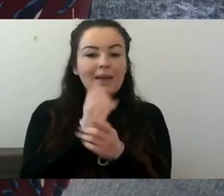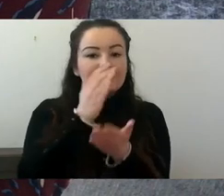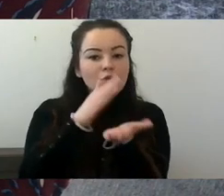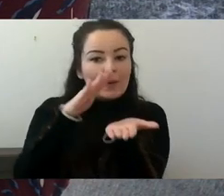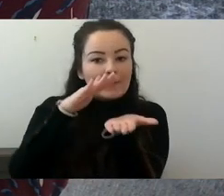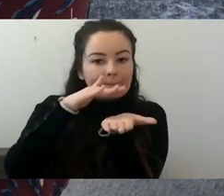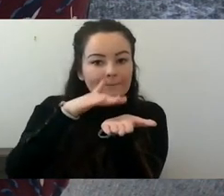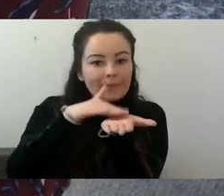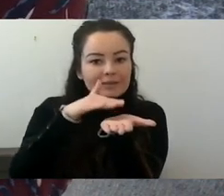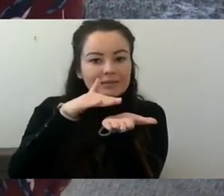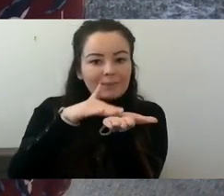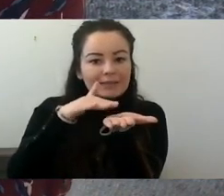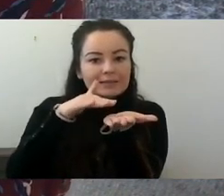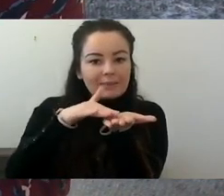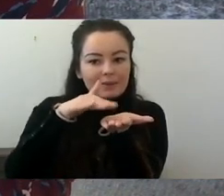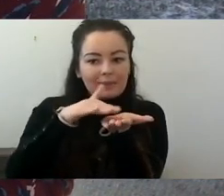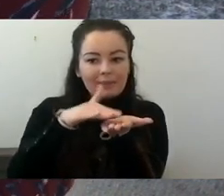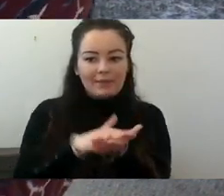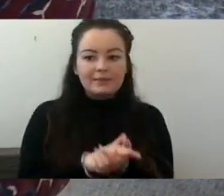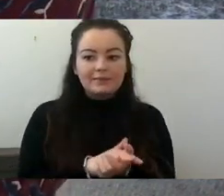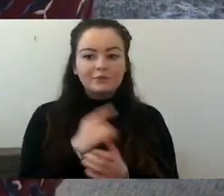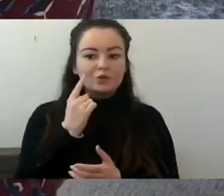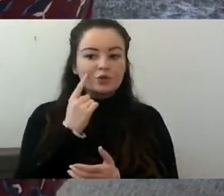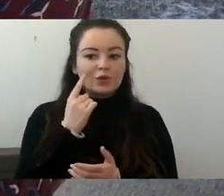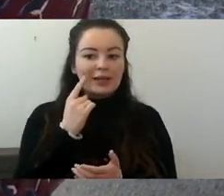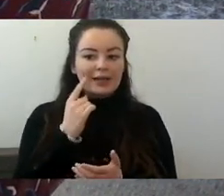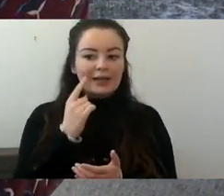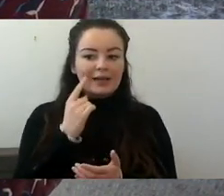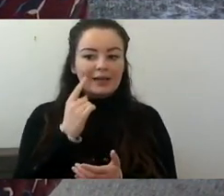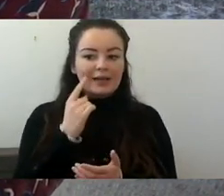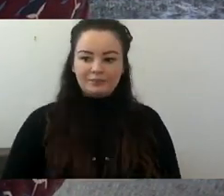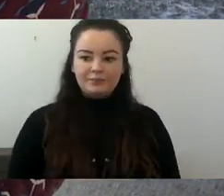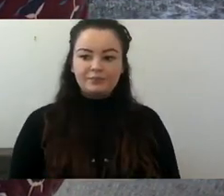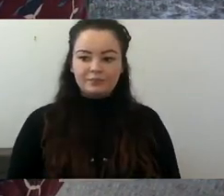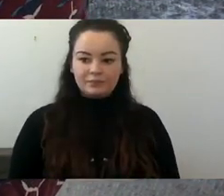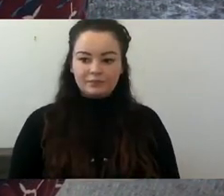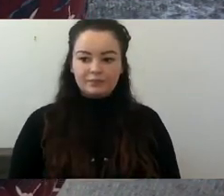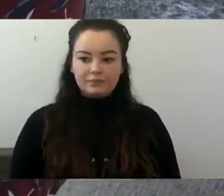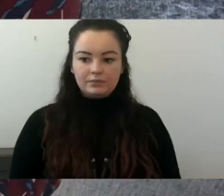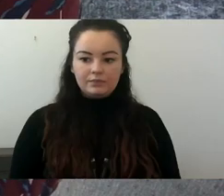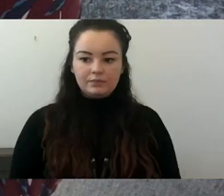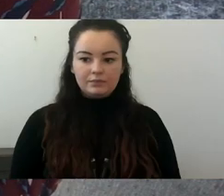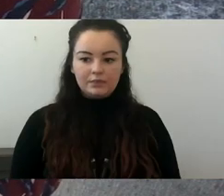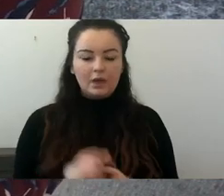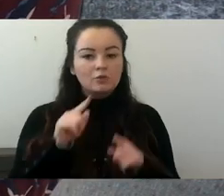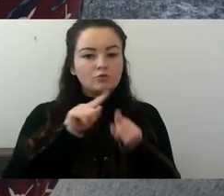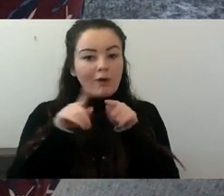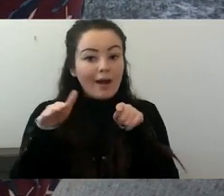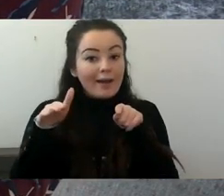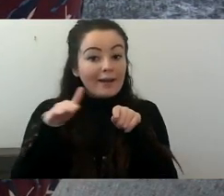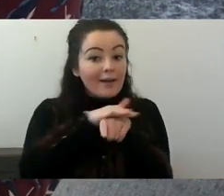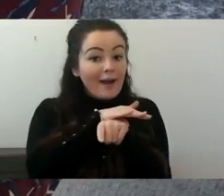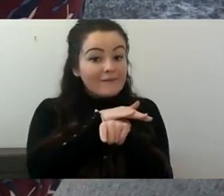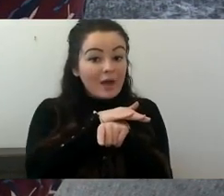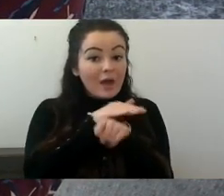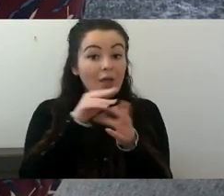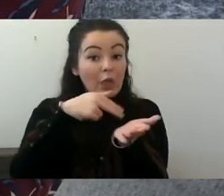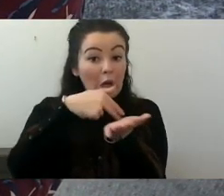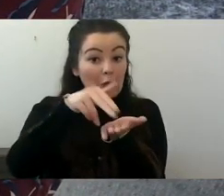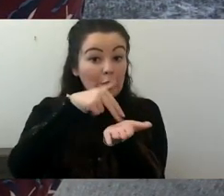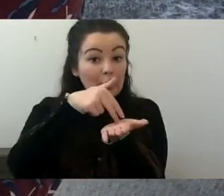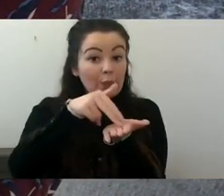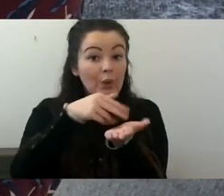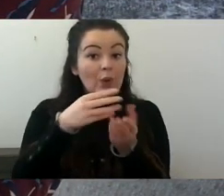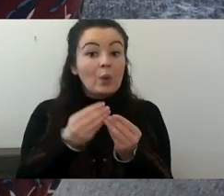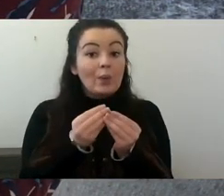I'm going to pat them down as well. So I'm just going to sprinkle them onto the glue. And I'm going to try and cover that